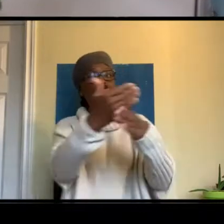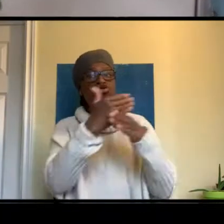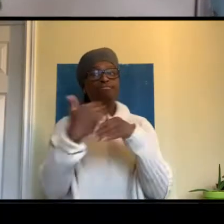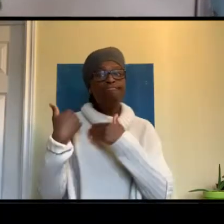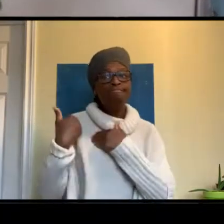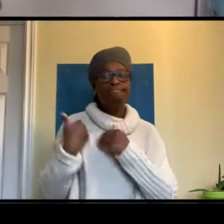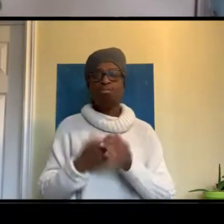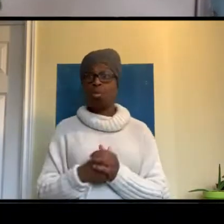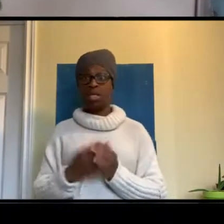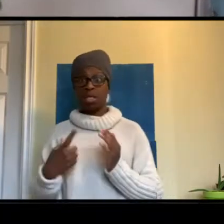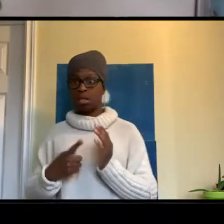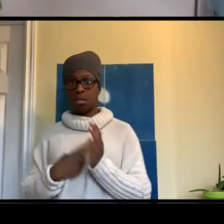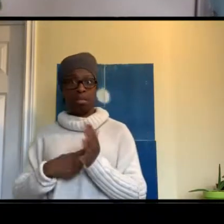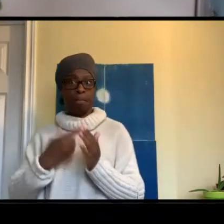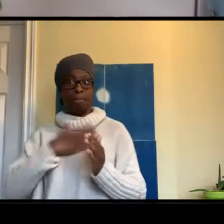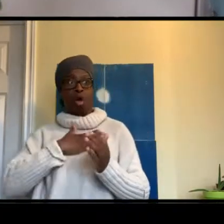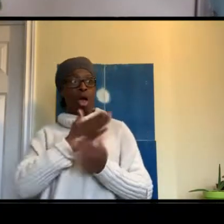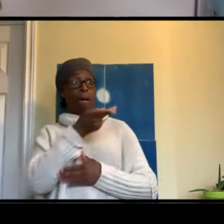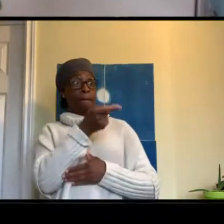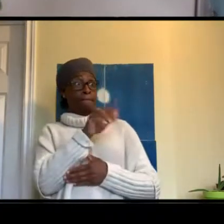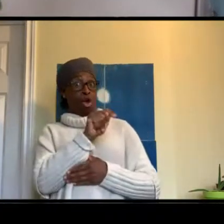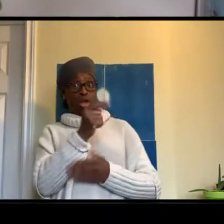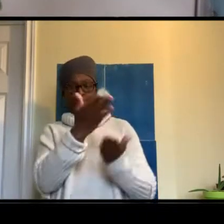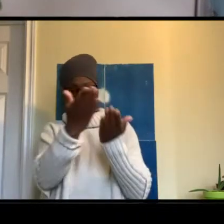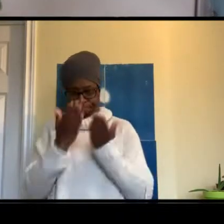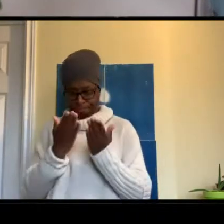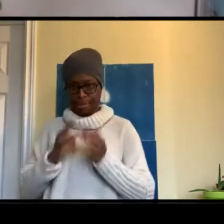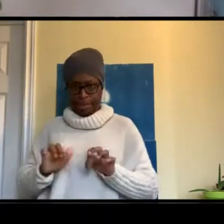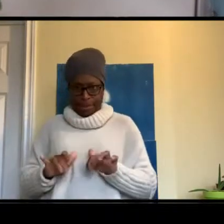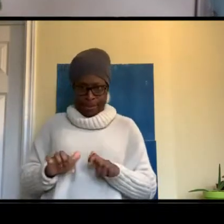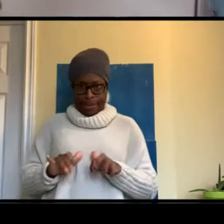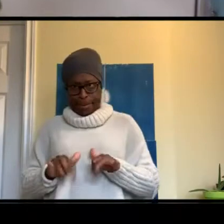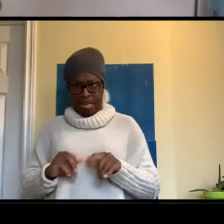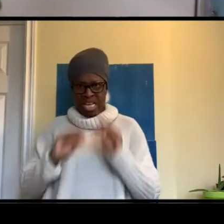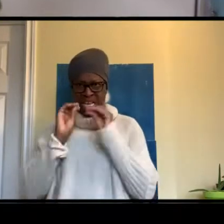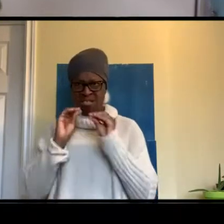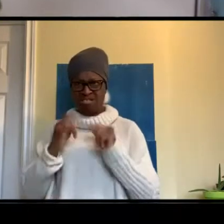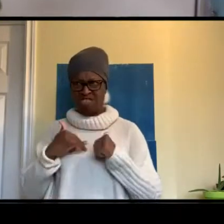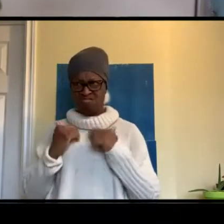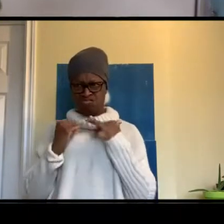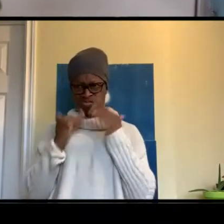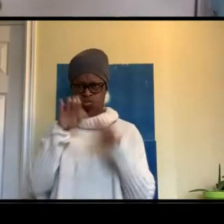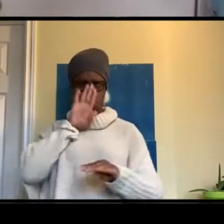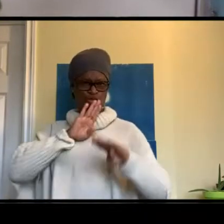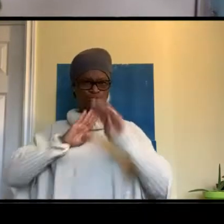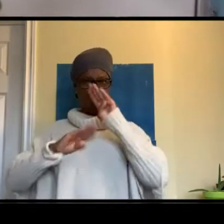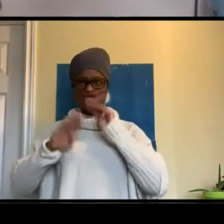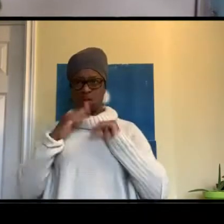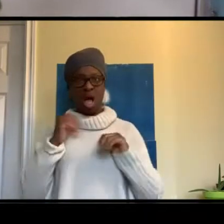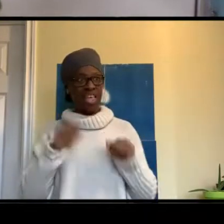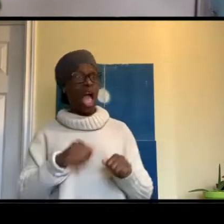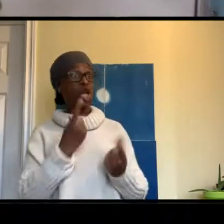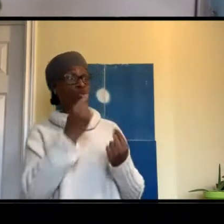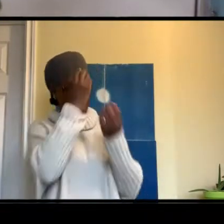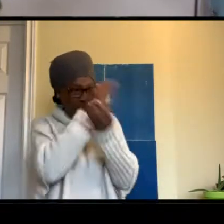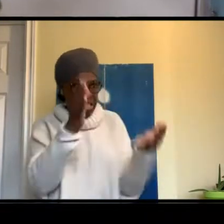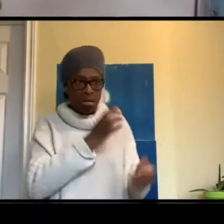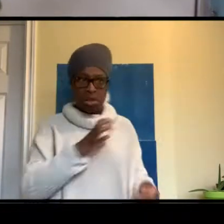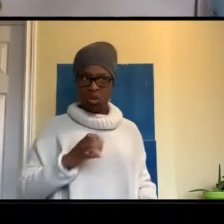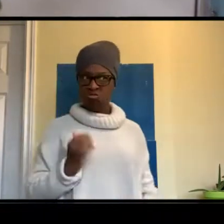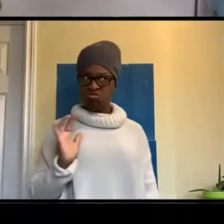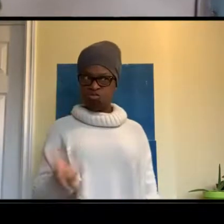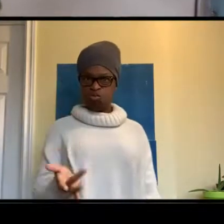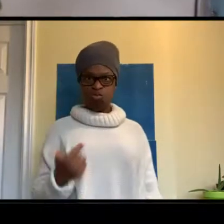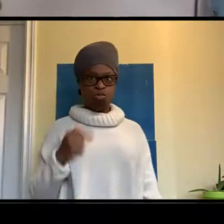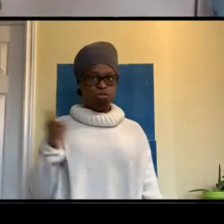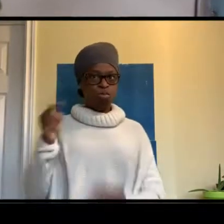is horrible and I hate this. I'm so tired. Just to go and get those feelings out can be helpful. Having somebody just to